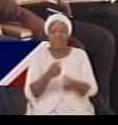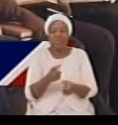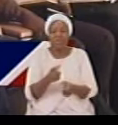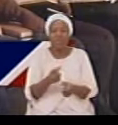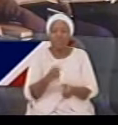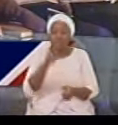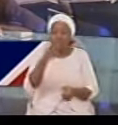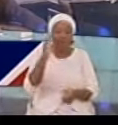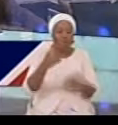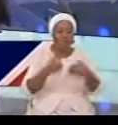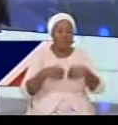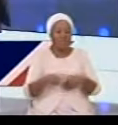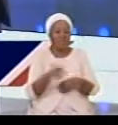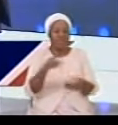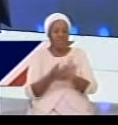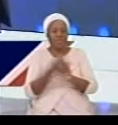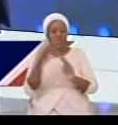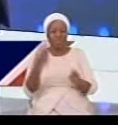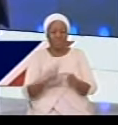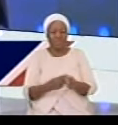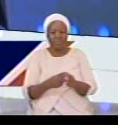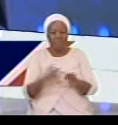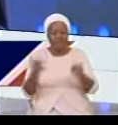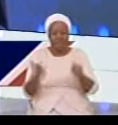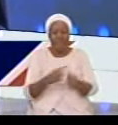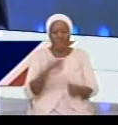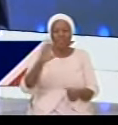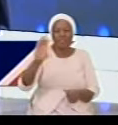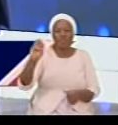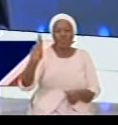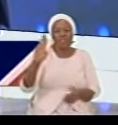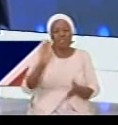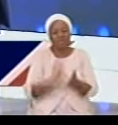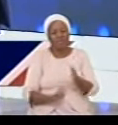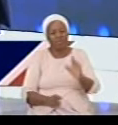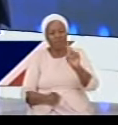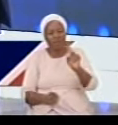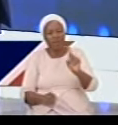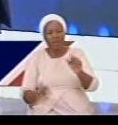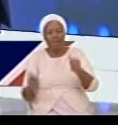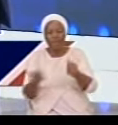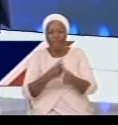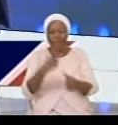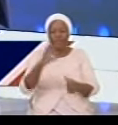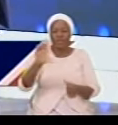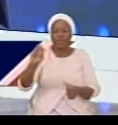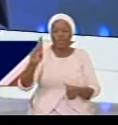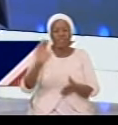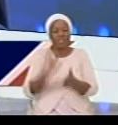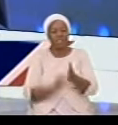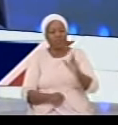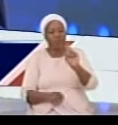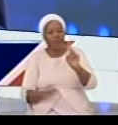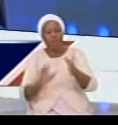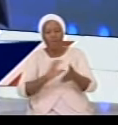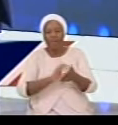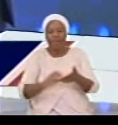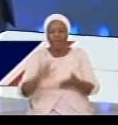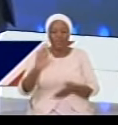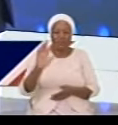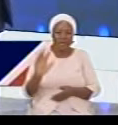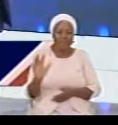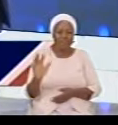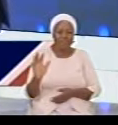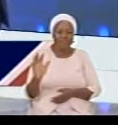You will have them. 1 Corinthians chapter 1, verse 5. In 1 Corinthians chapter 1,